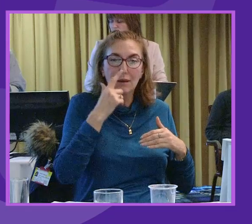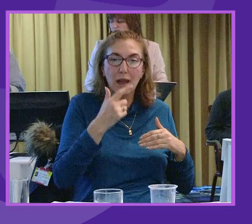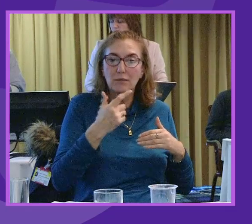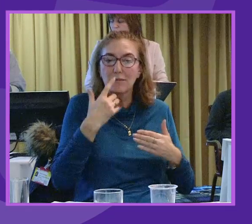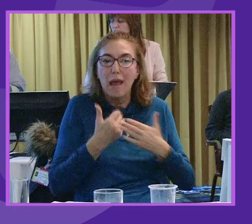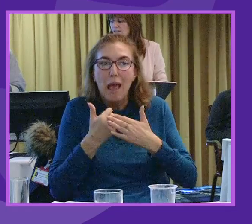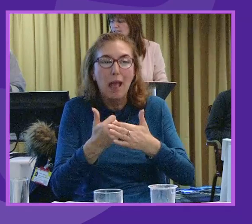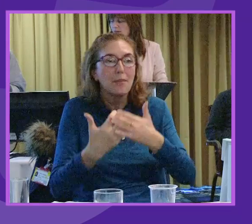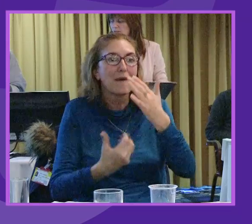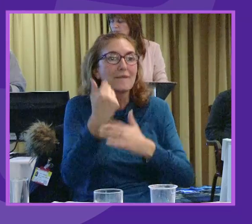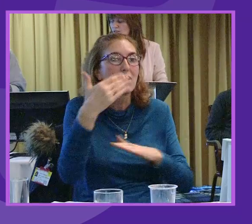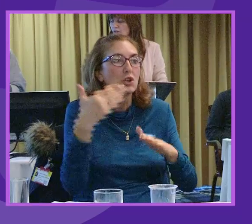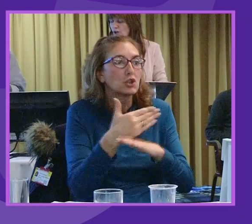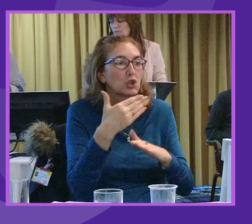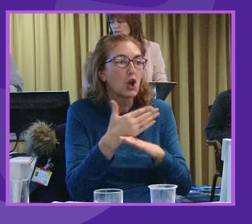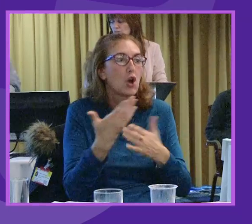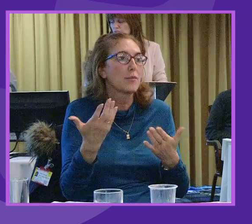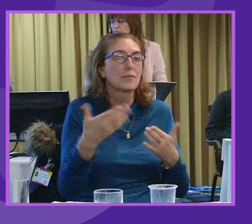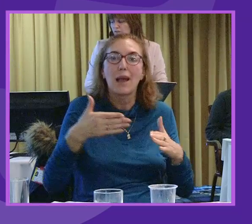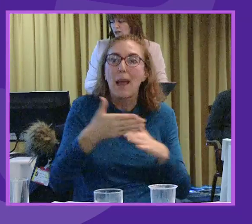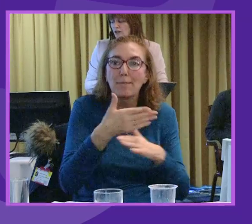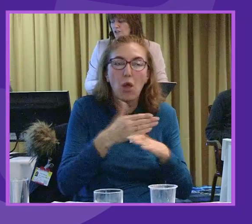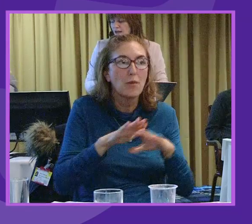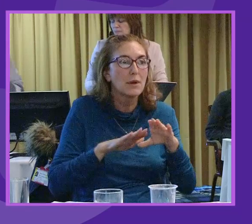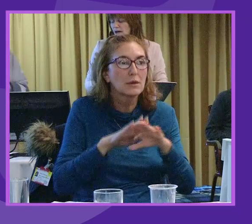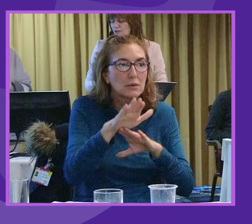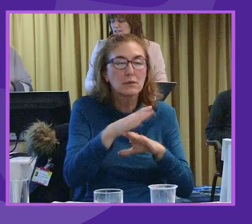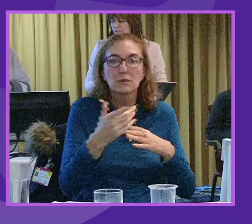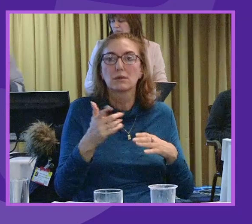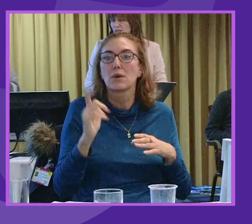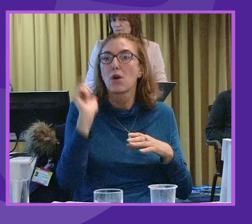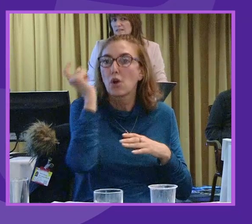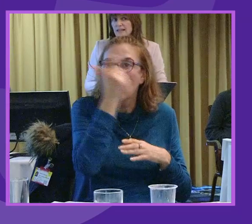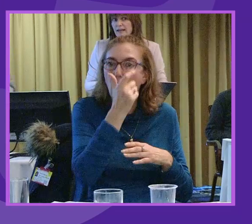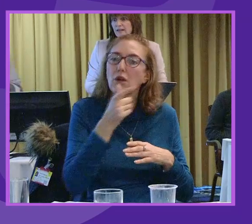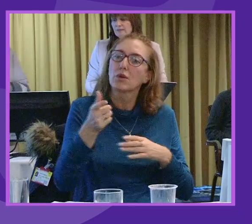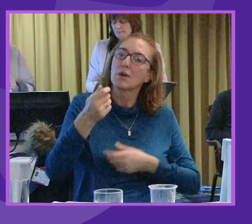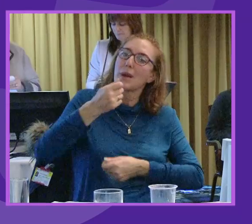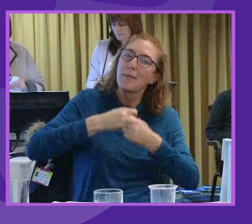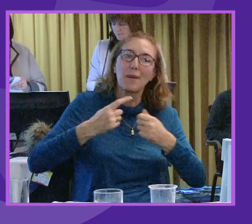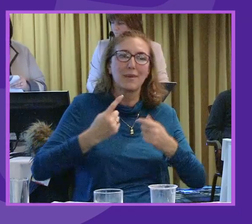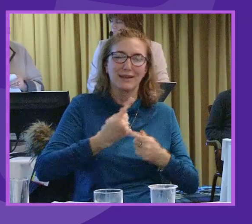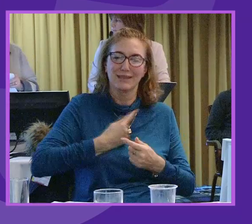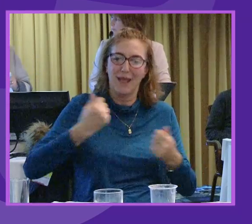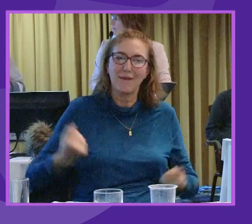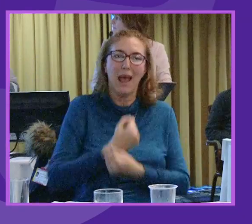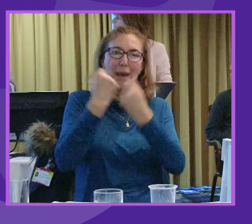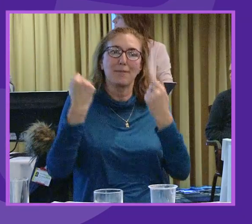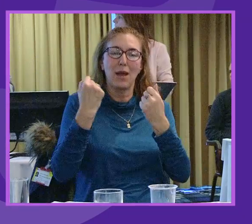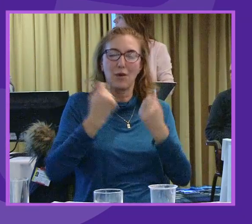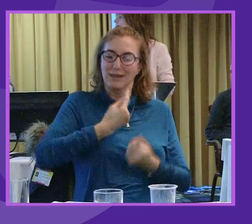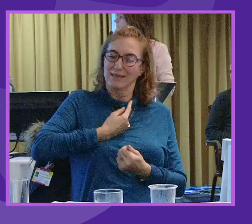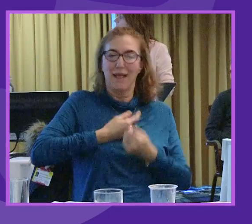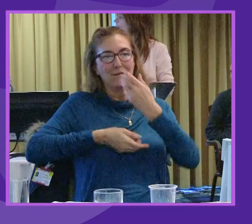Streamlining routes to employment and meaningful occupation, and the establishment of a co-produced recovery college, empowering self-management